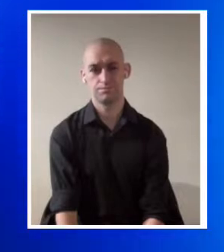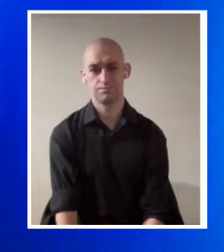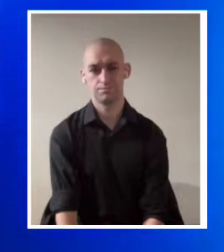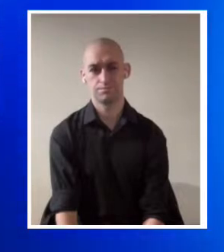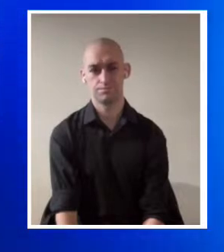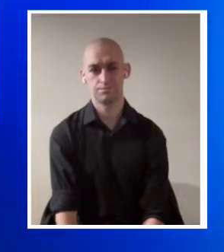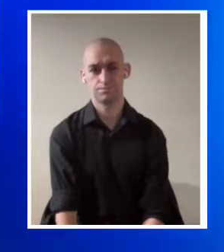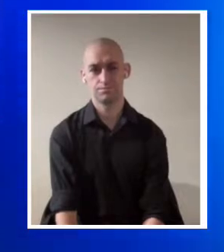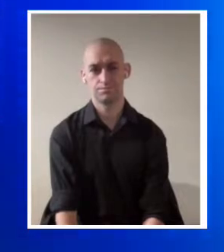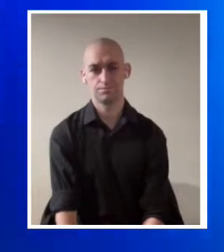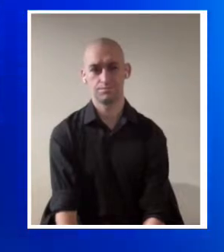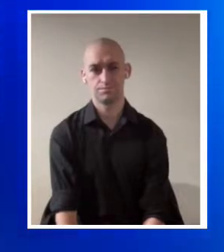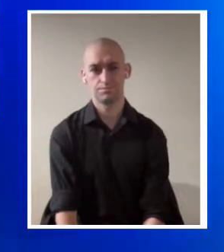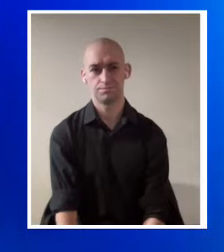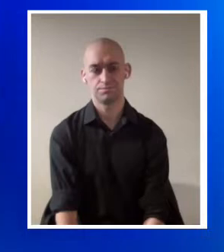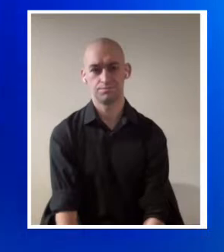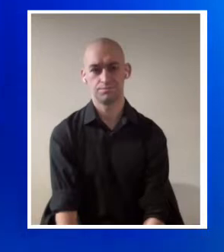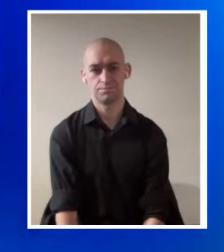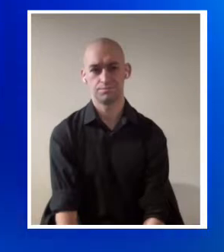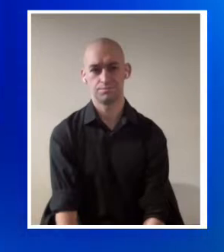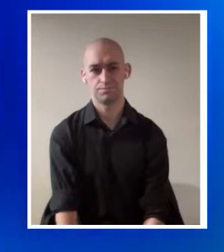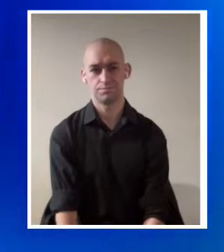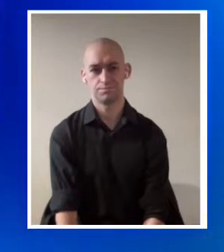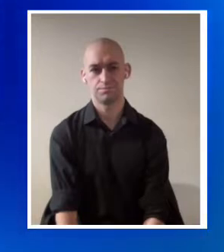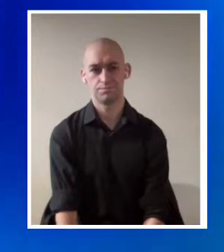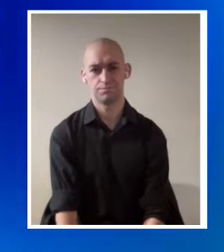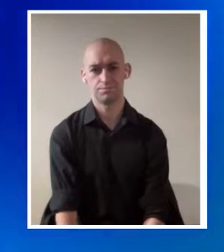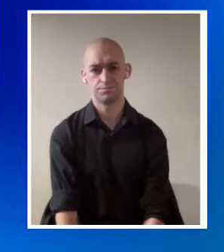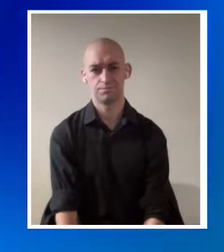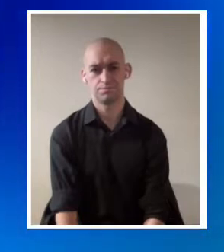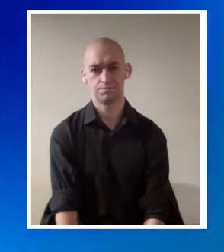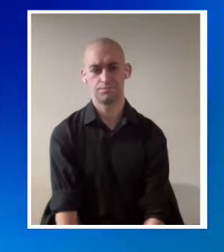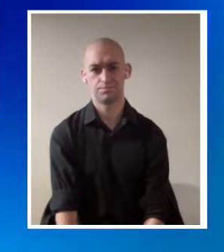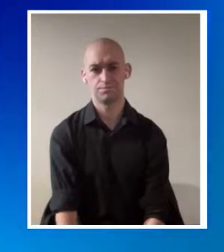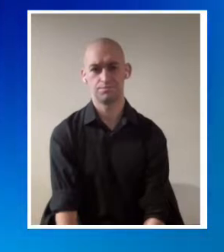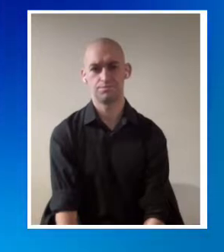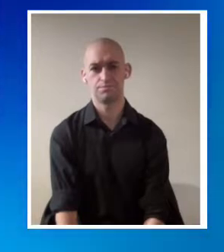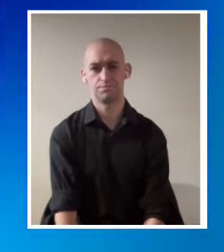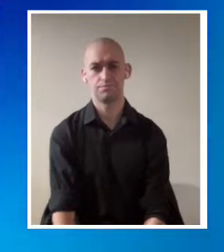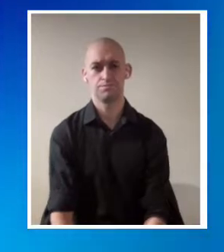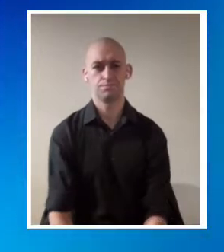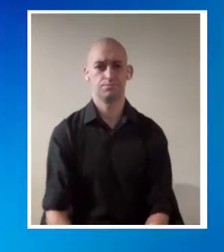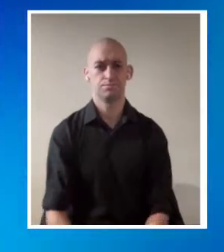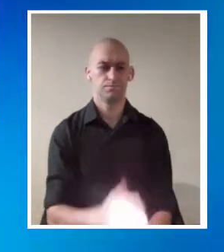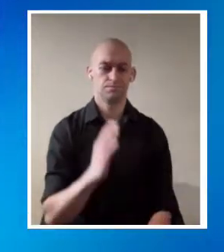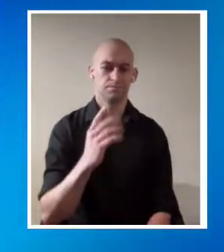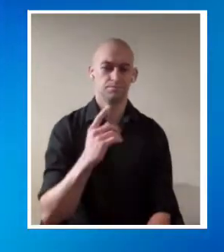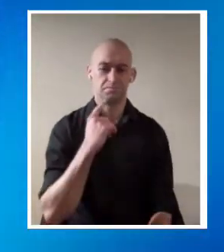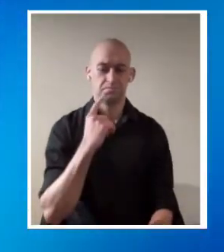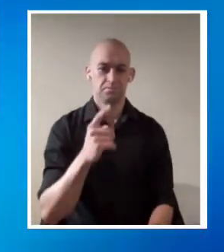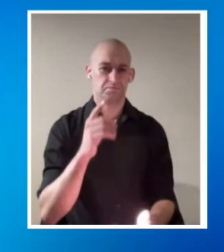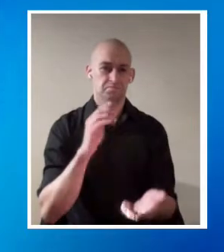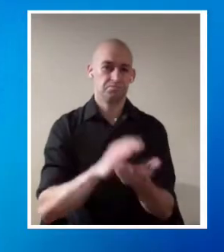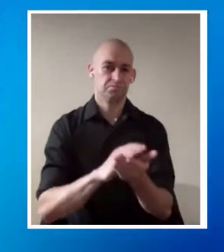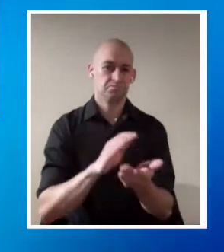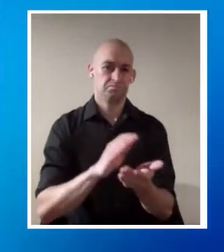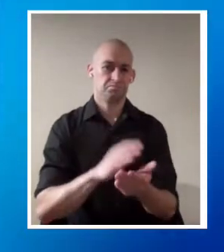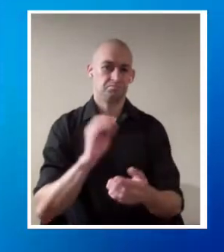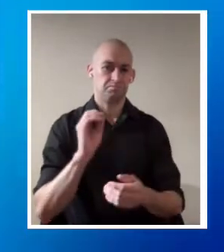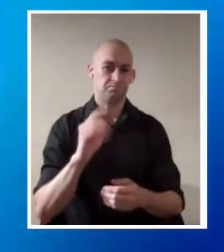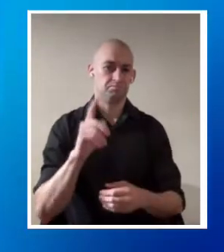to also, are you going to tell me? Okay, so then I'll say congratulations, this part too. Okay. Well,